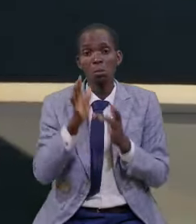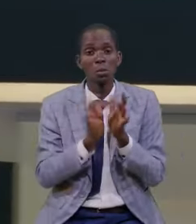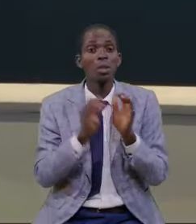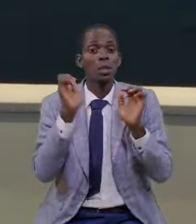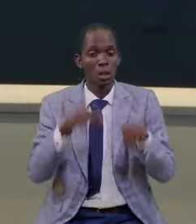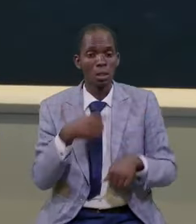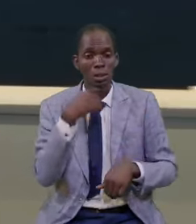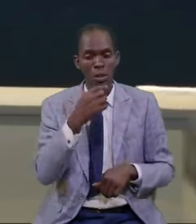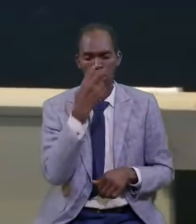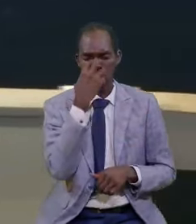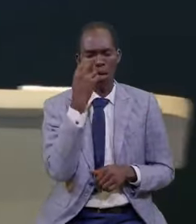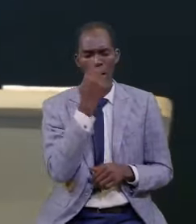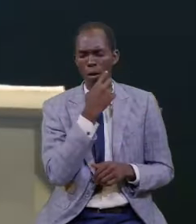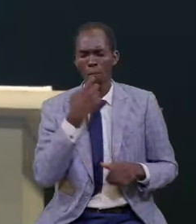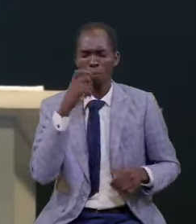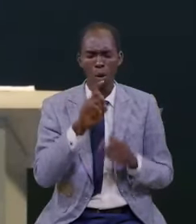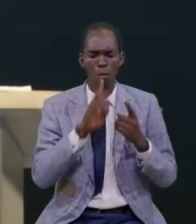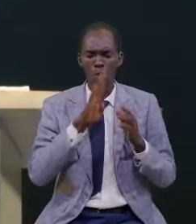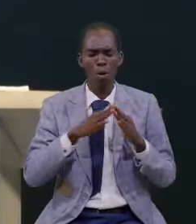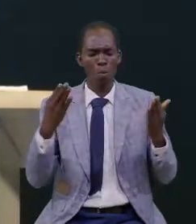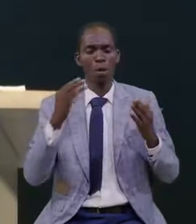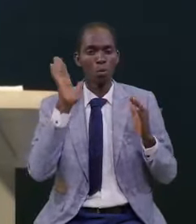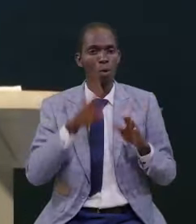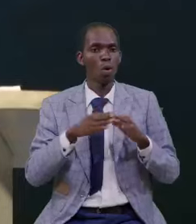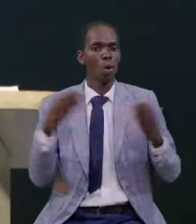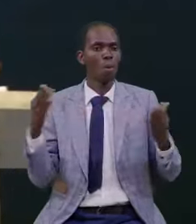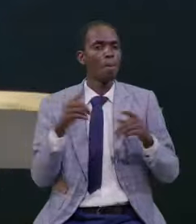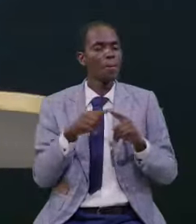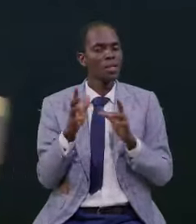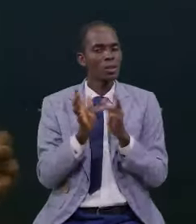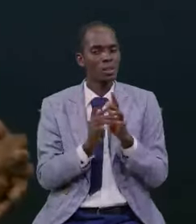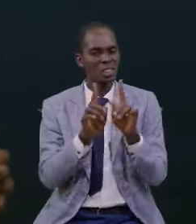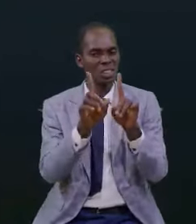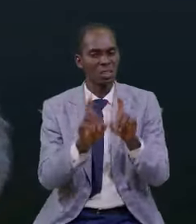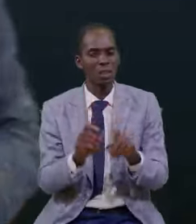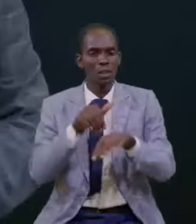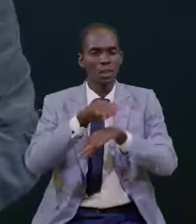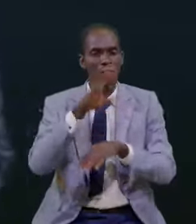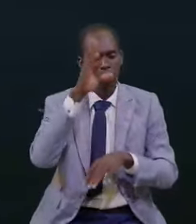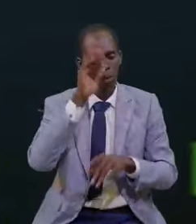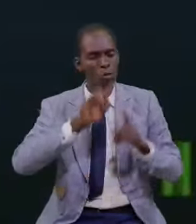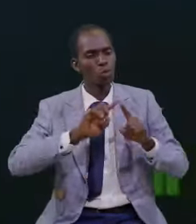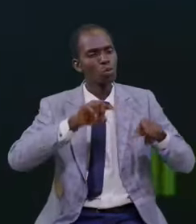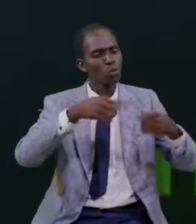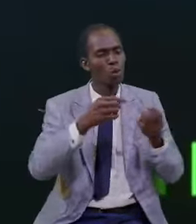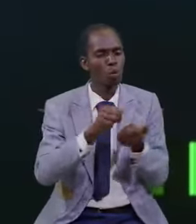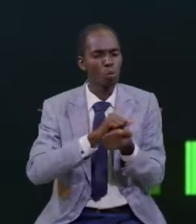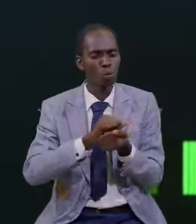then he sent him, go wash in the pool of Siloam, and